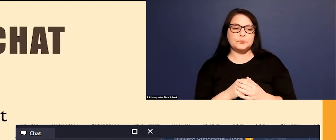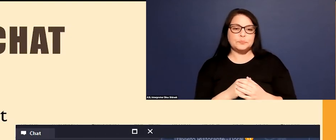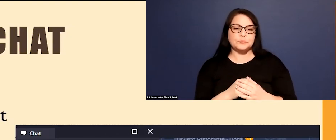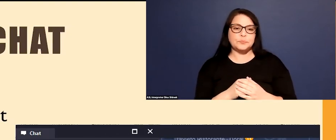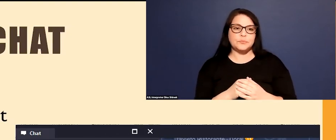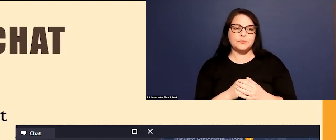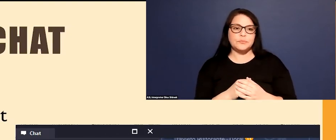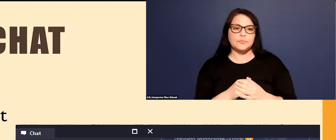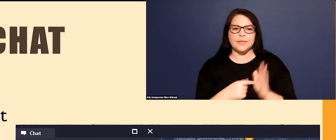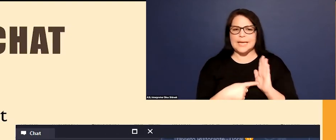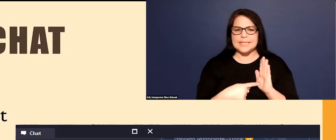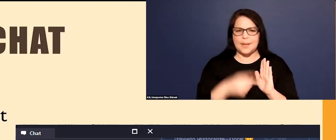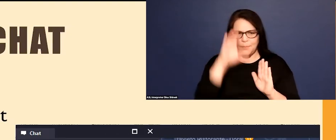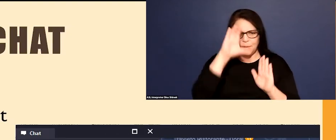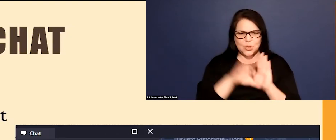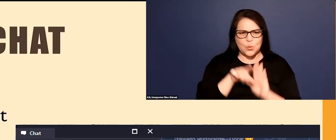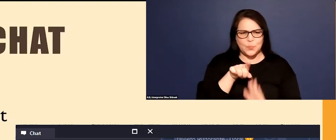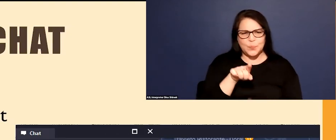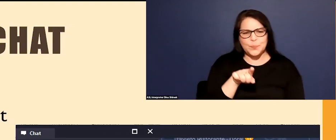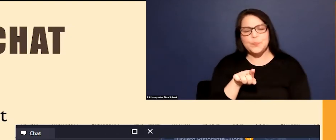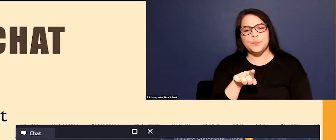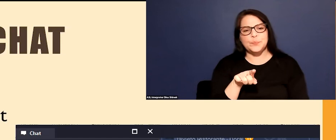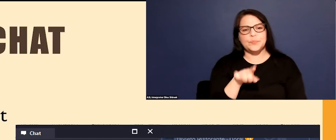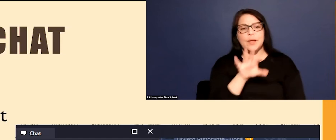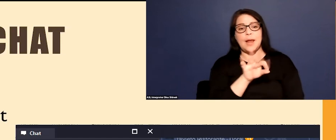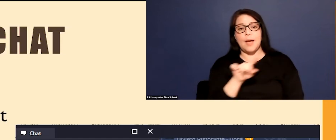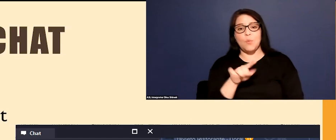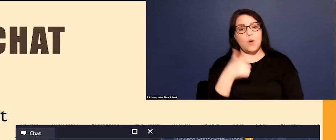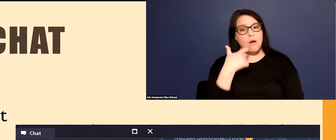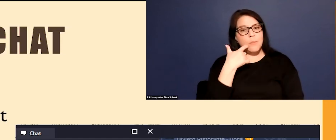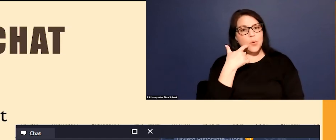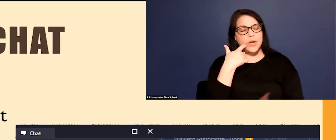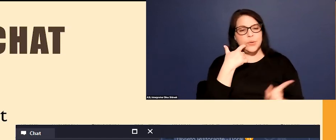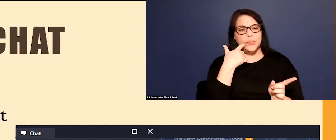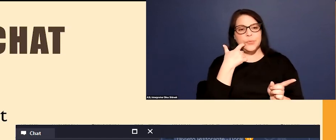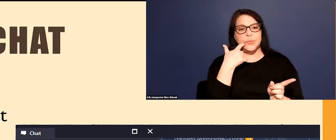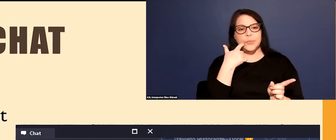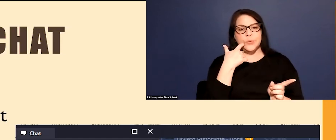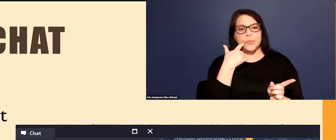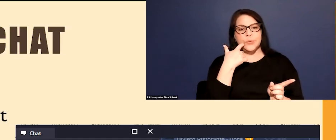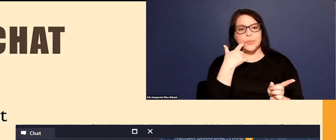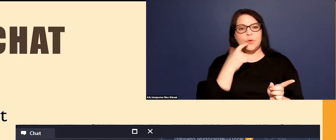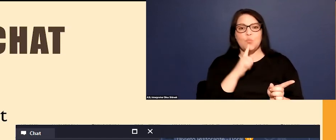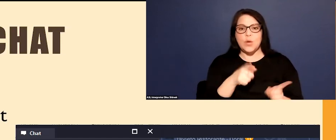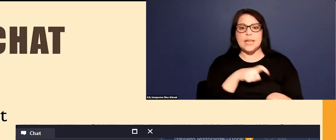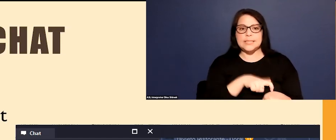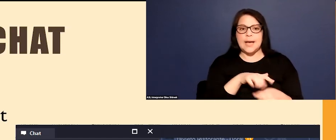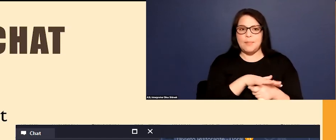In the example shown here, the 911 operator has real-time